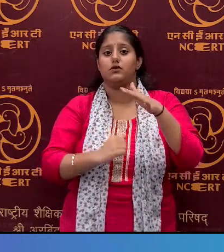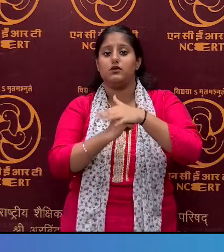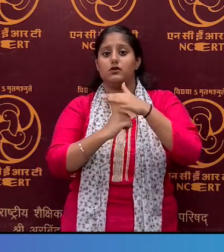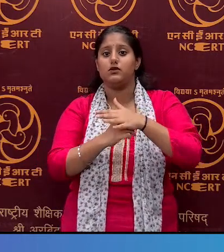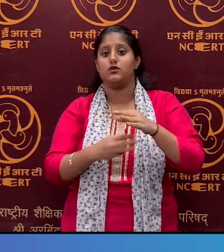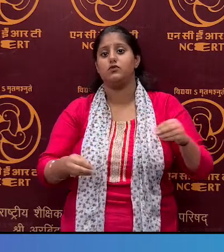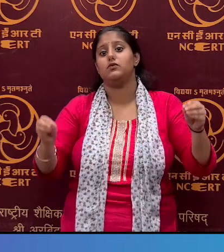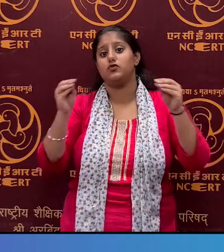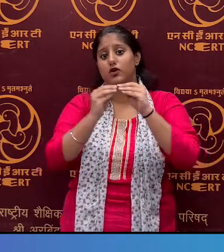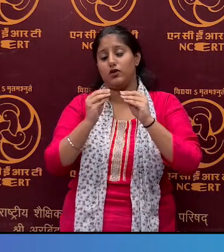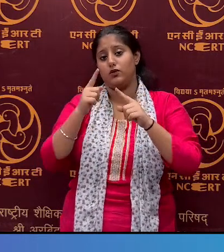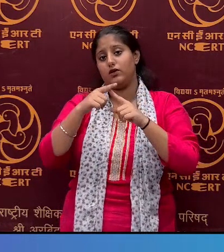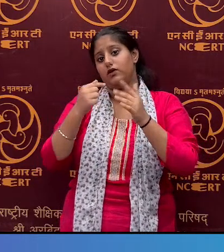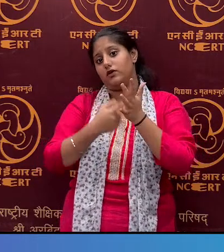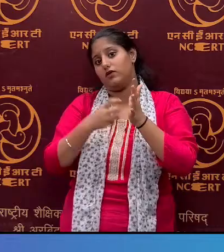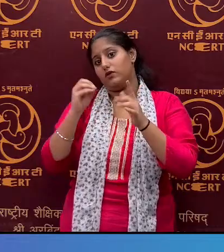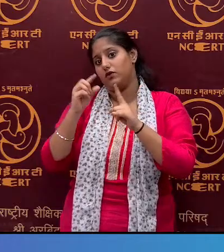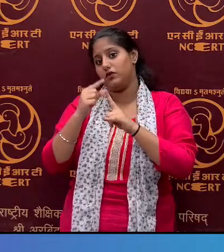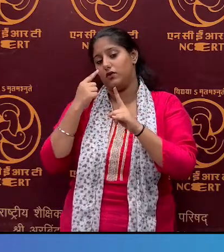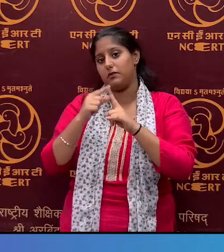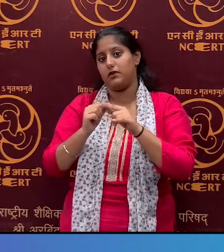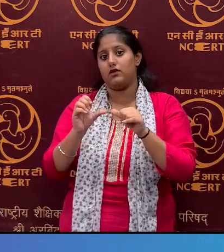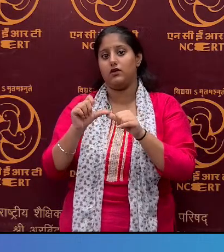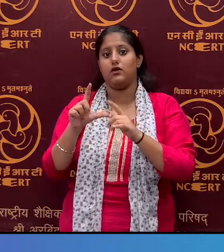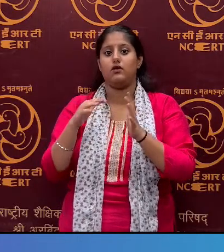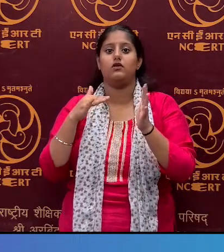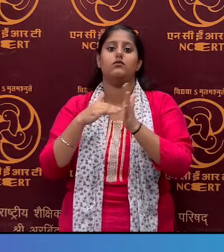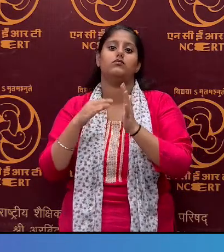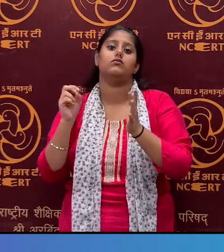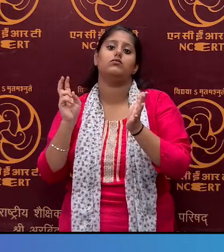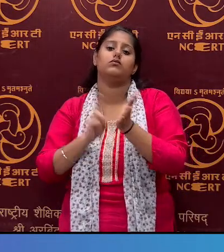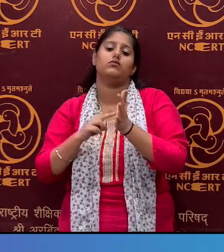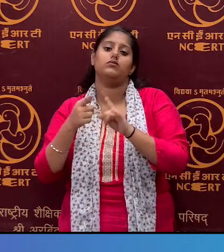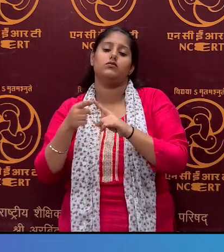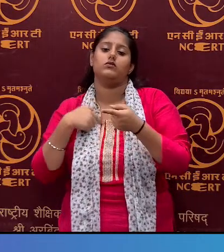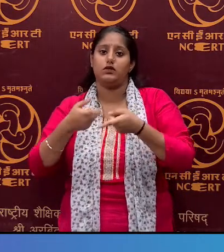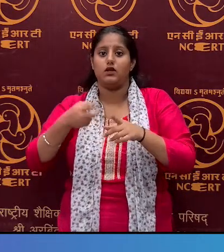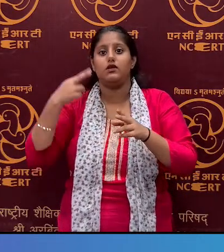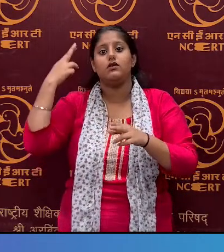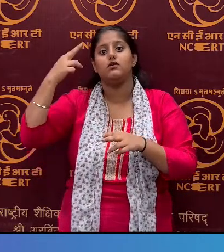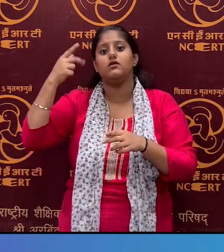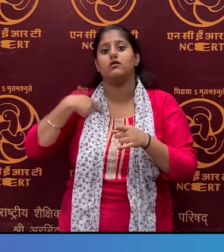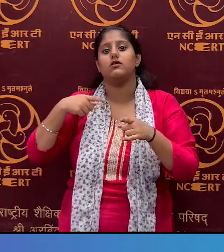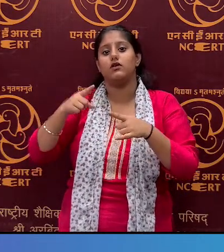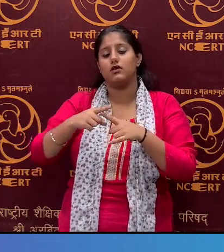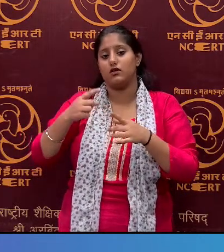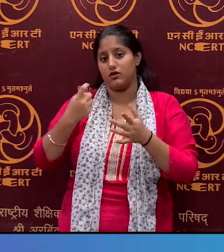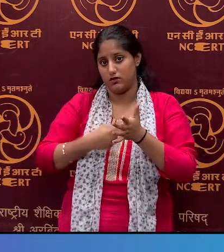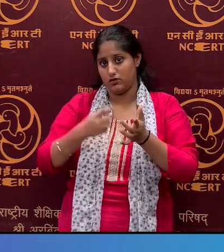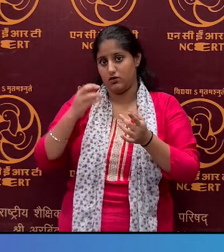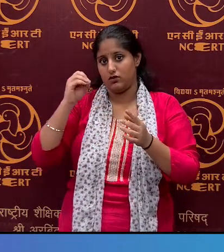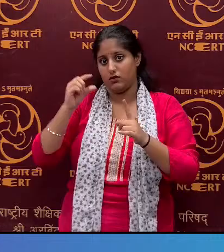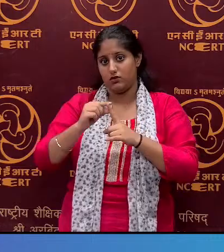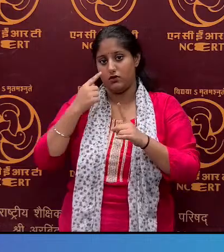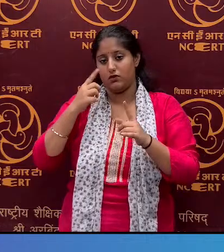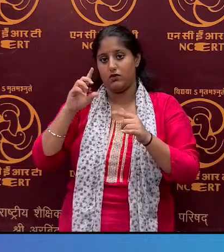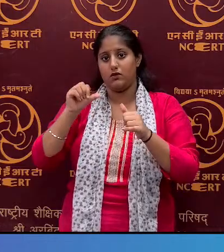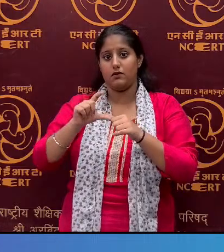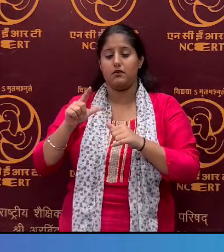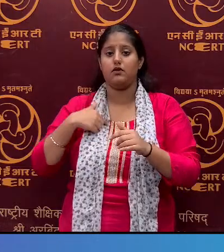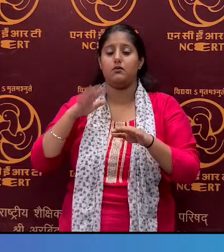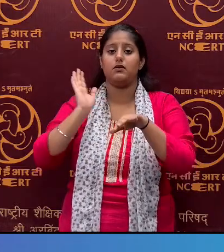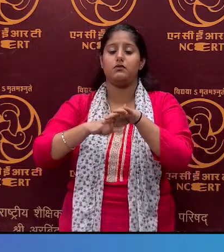in tropical zone, and that's the reason in tropical area we experience